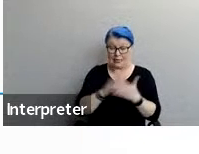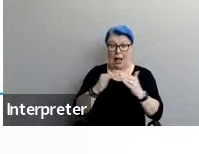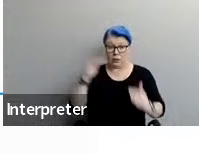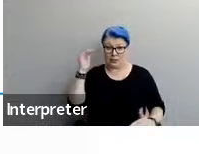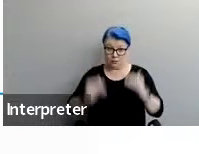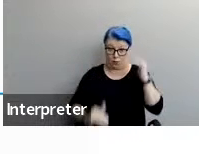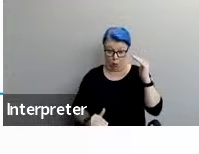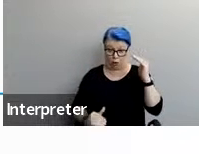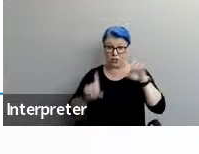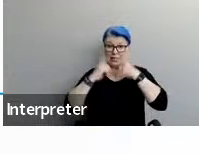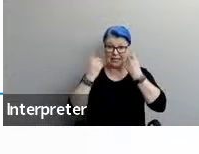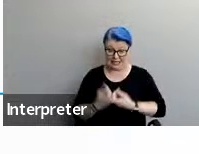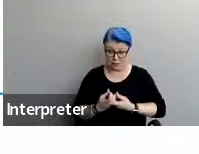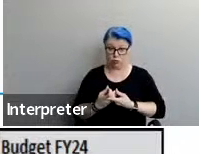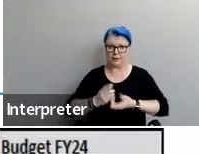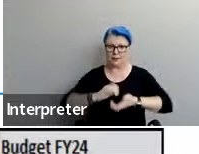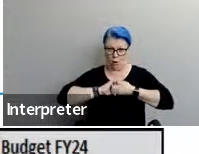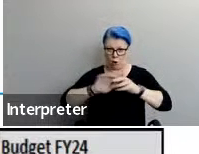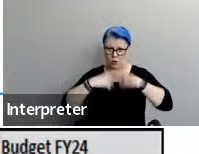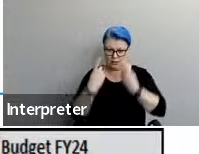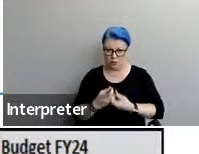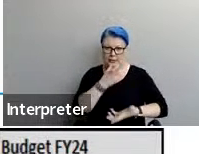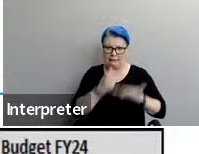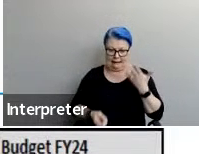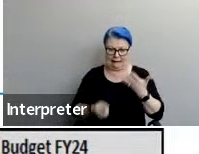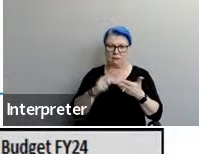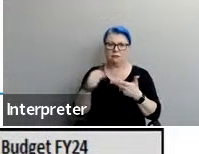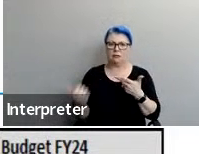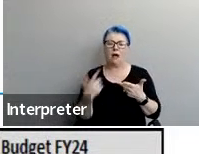high-end districts as well.